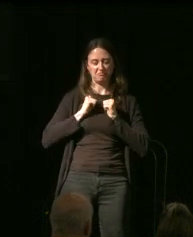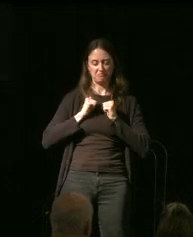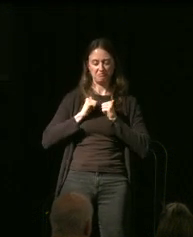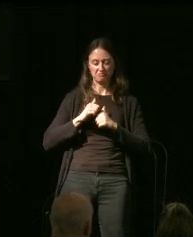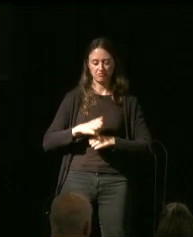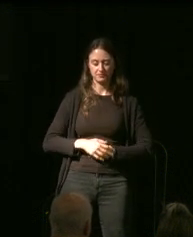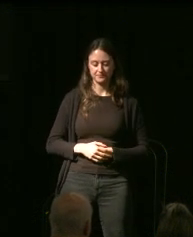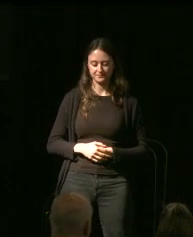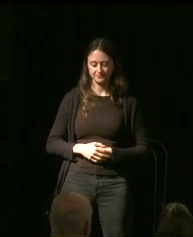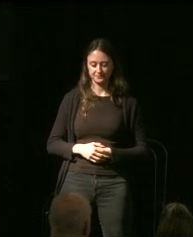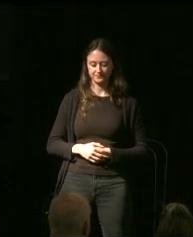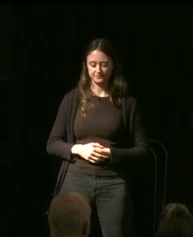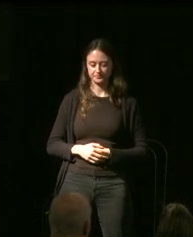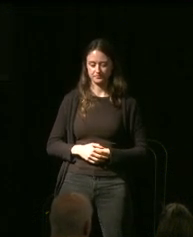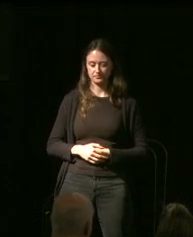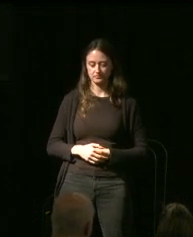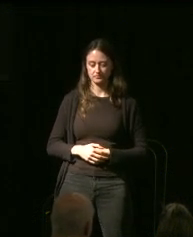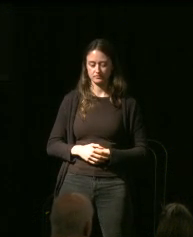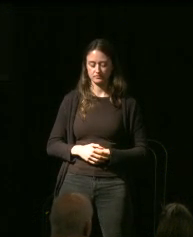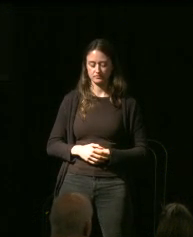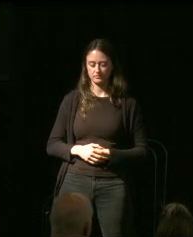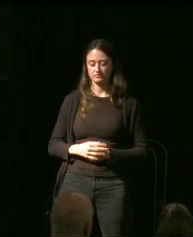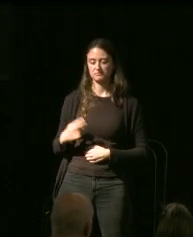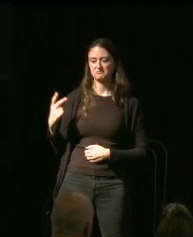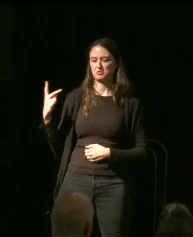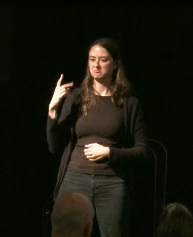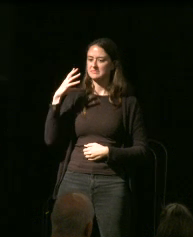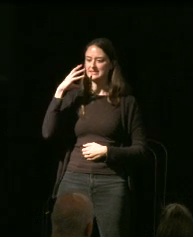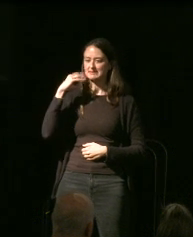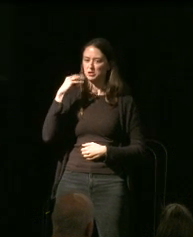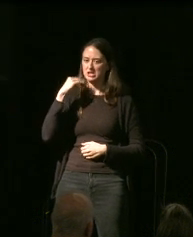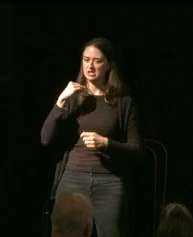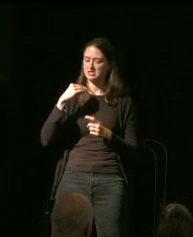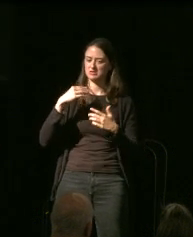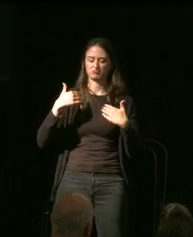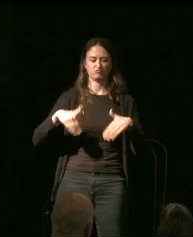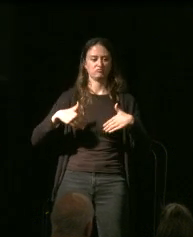So our experience, again, has been very positive.